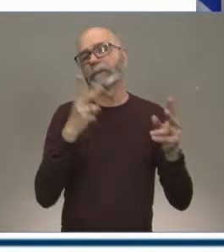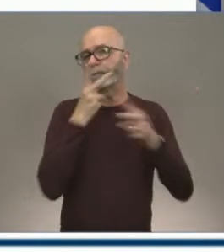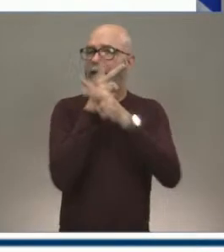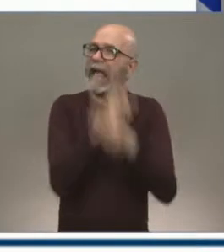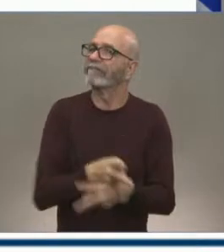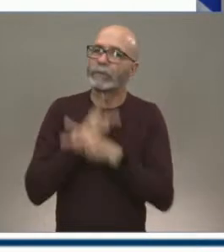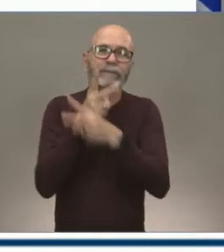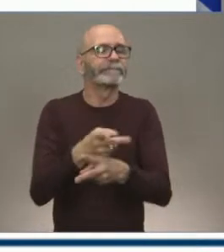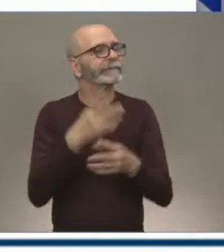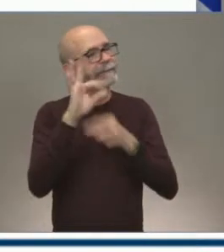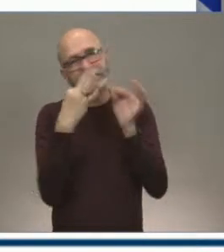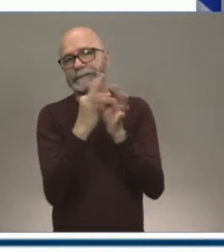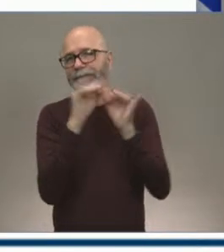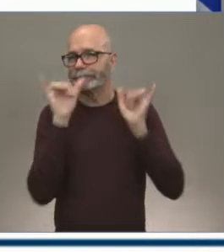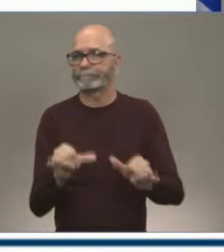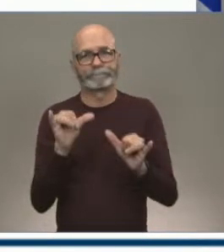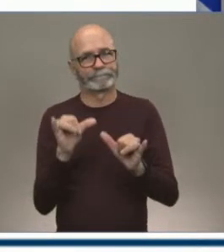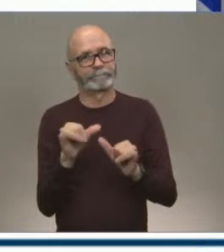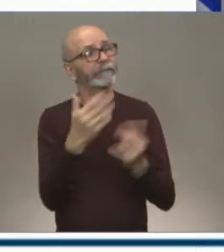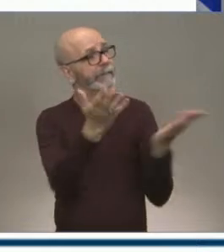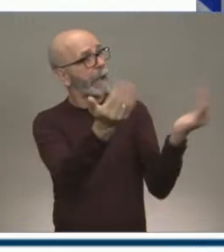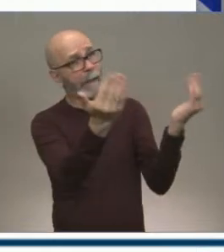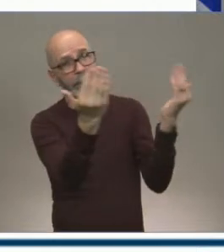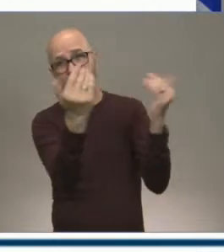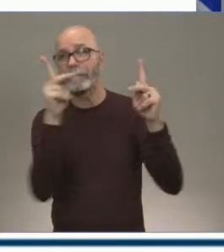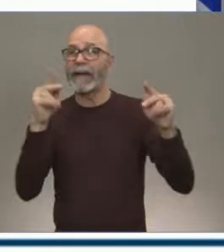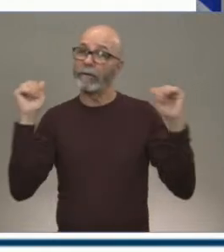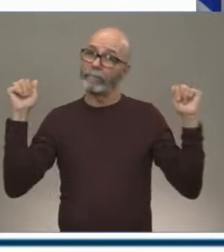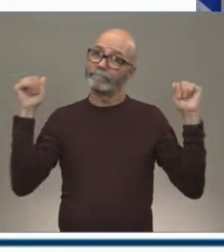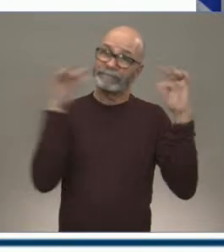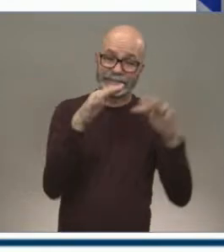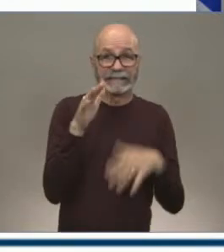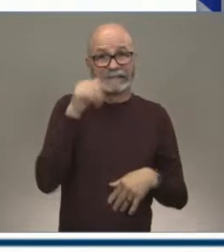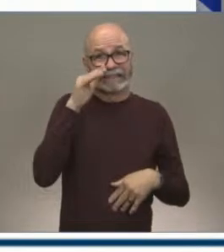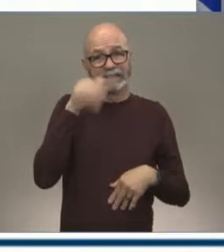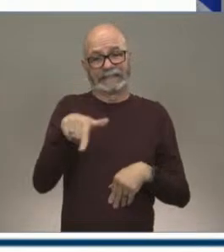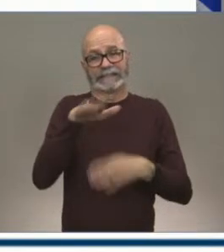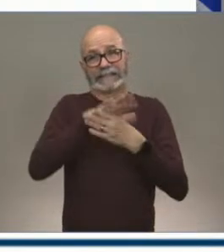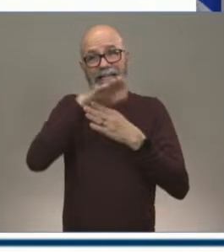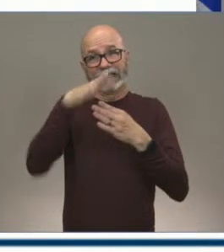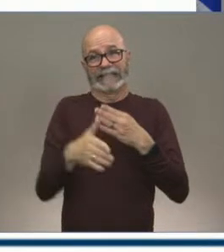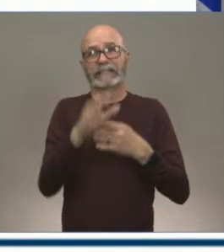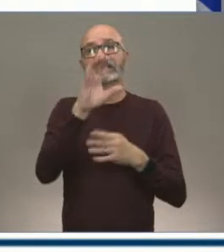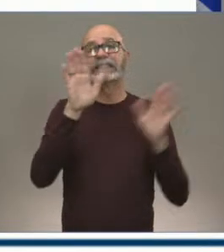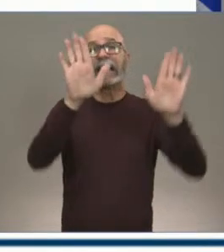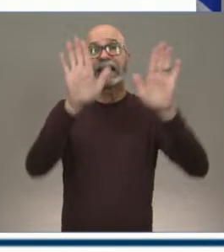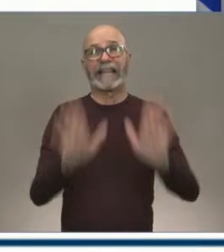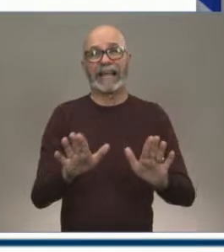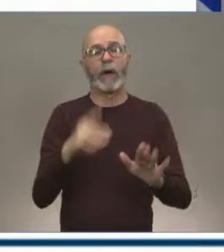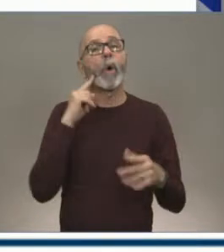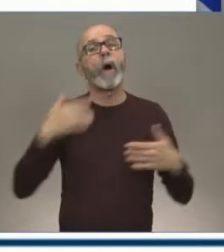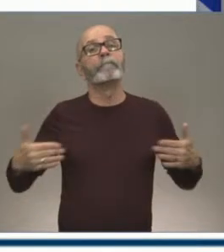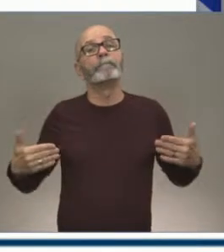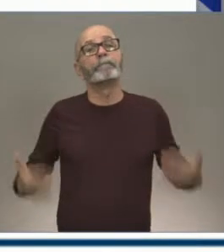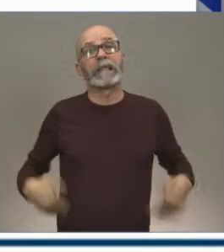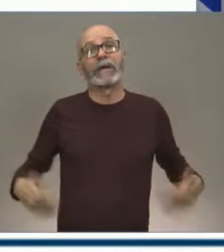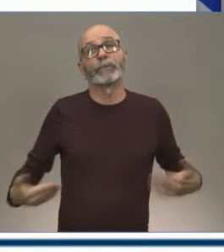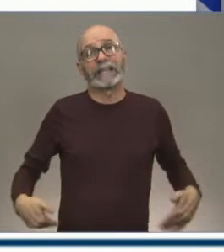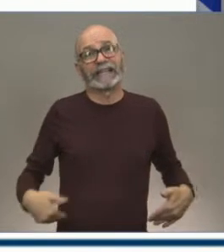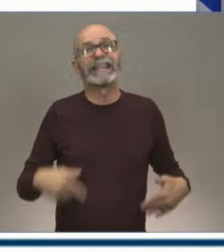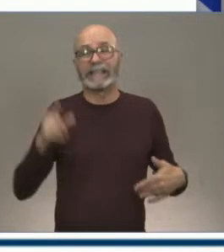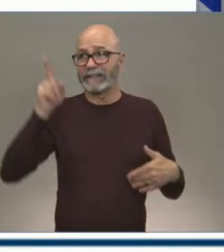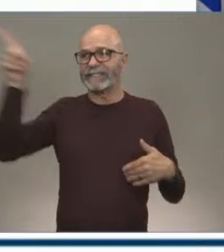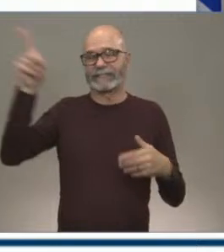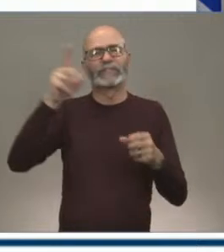appreciated. And on Sunday, a testing clinic will be set up at the Marine Atlantic Ferry Terminal in North Sydney. All passengers arriving in